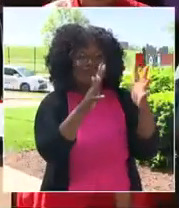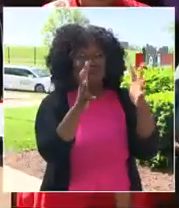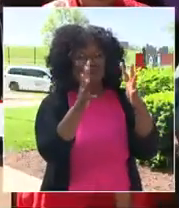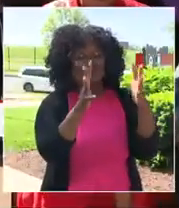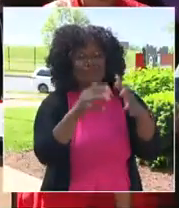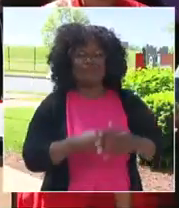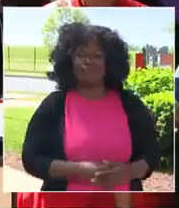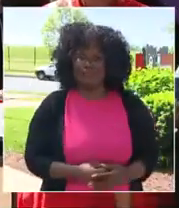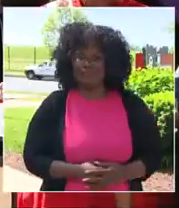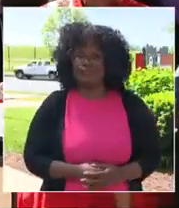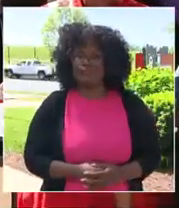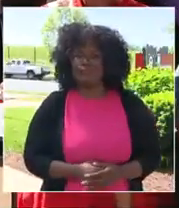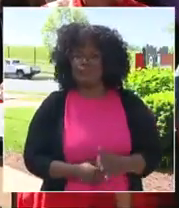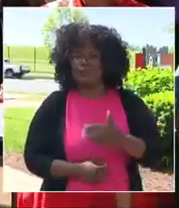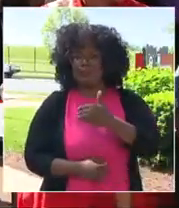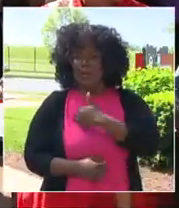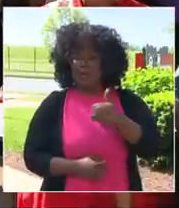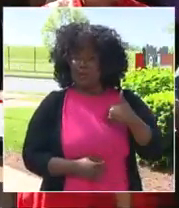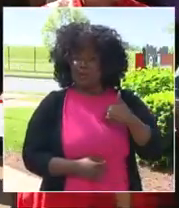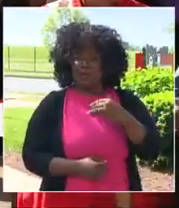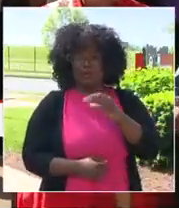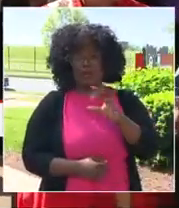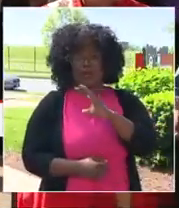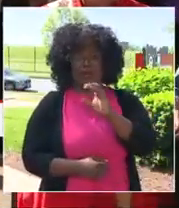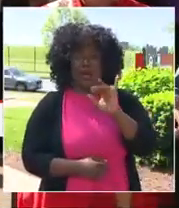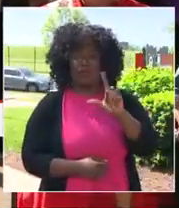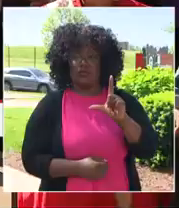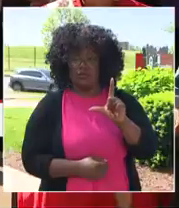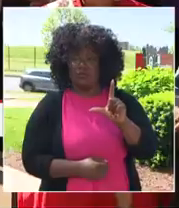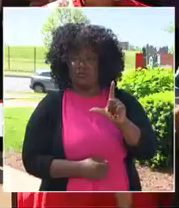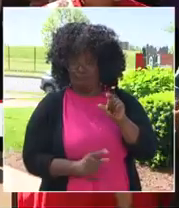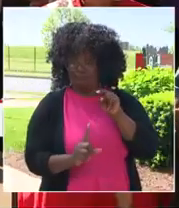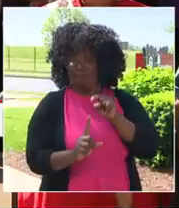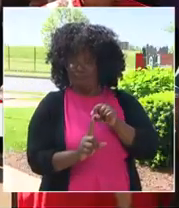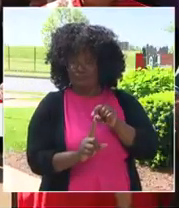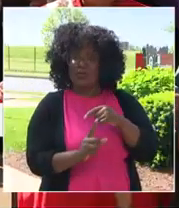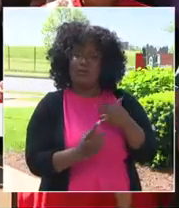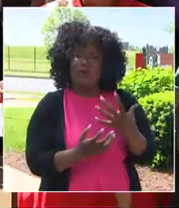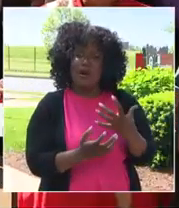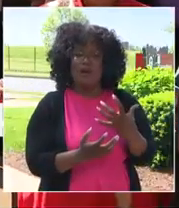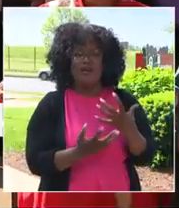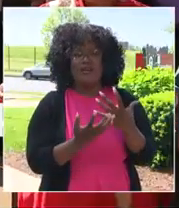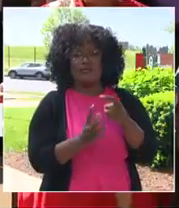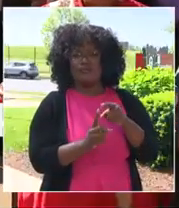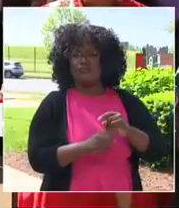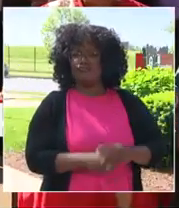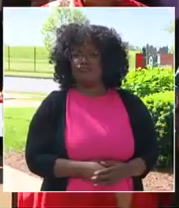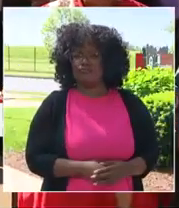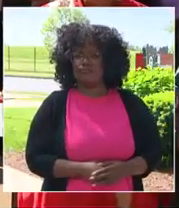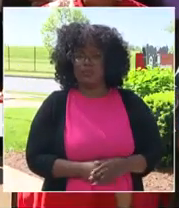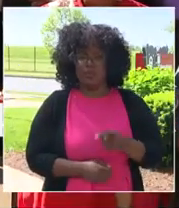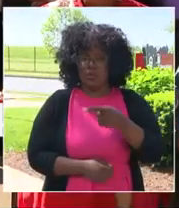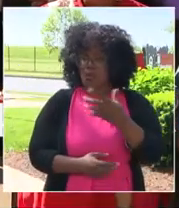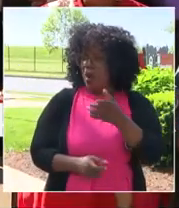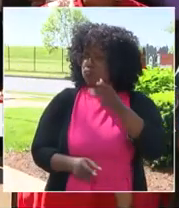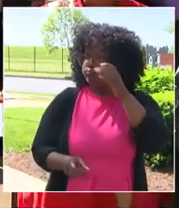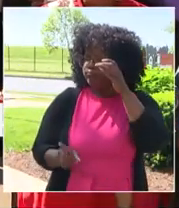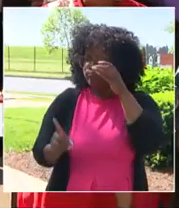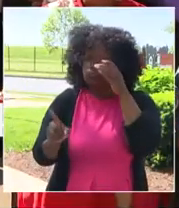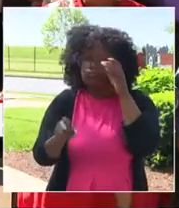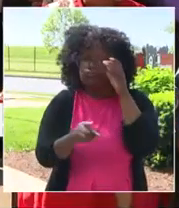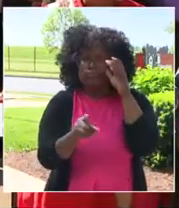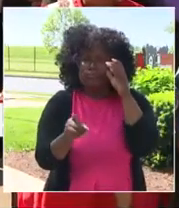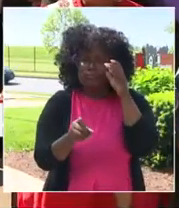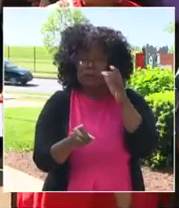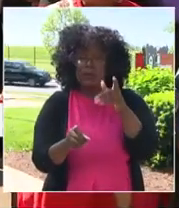Members of the Council of the District of Columbia, you're going to hear from at-large council member Christina